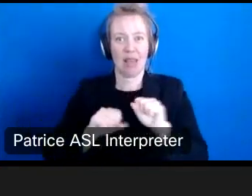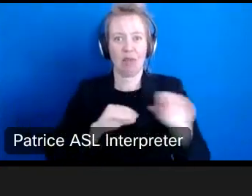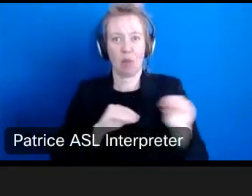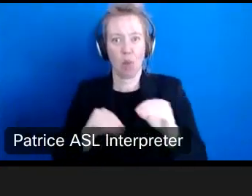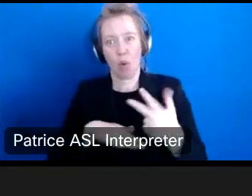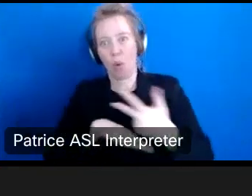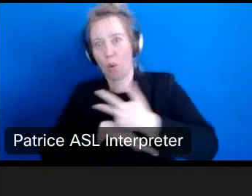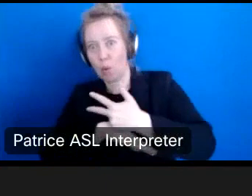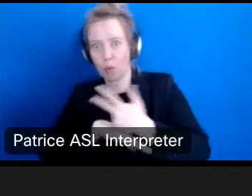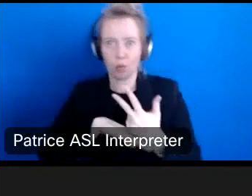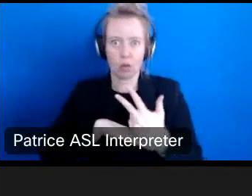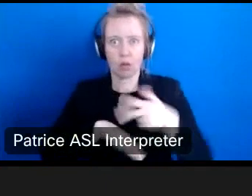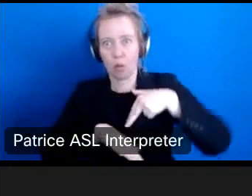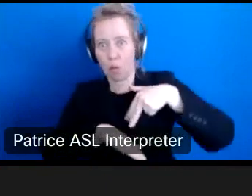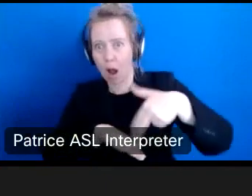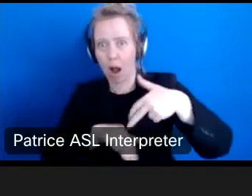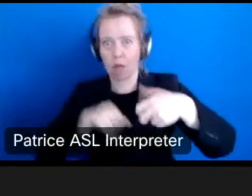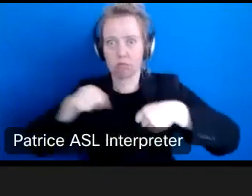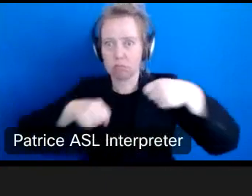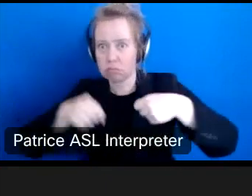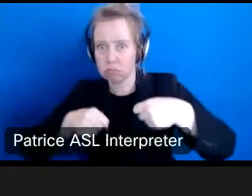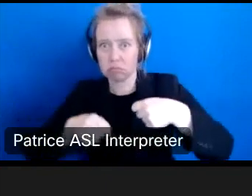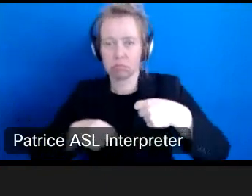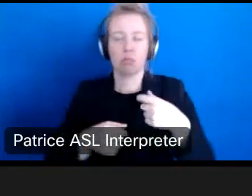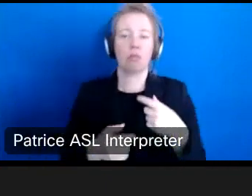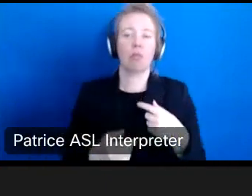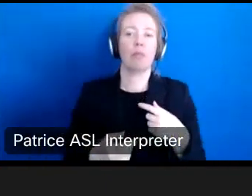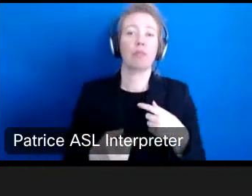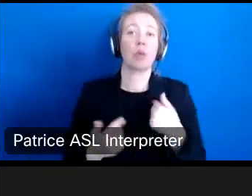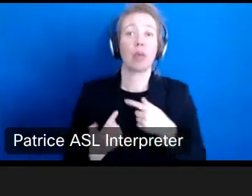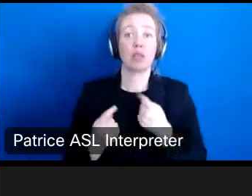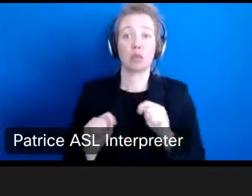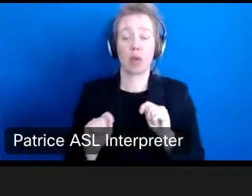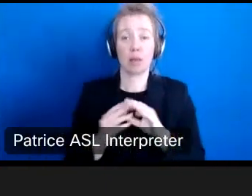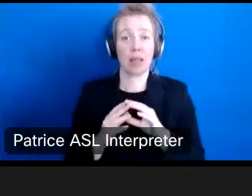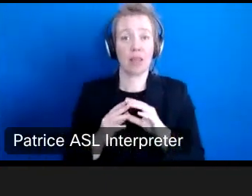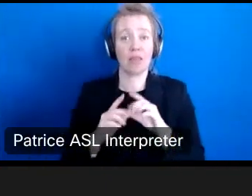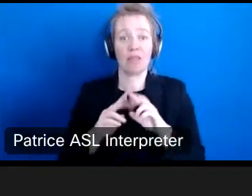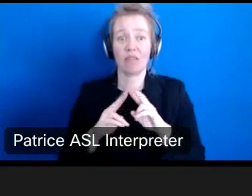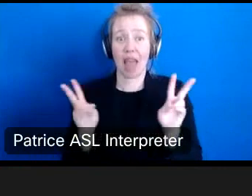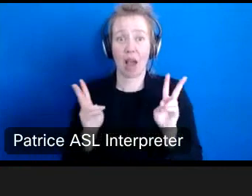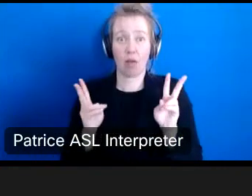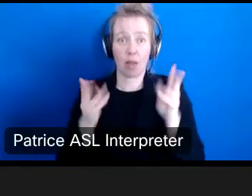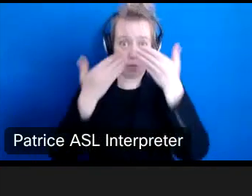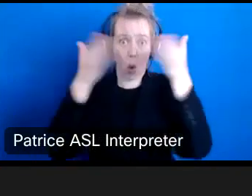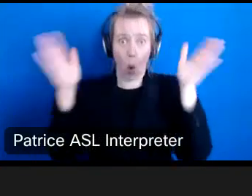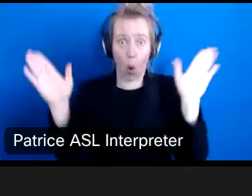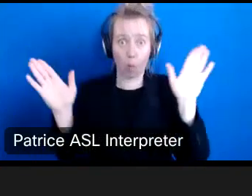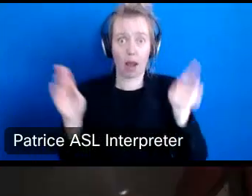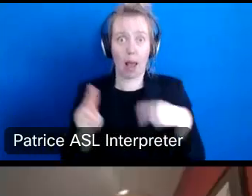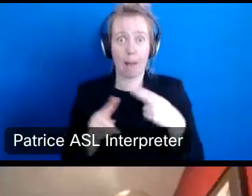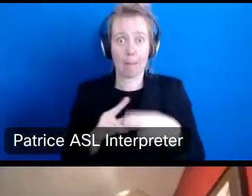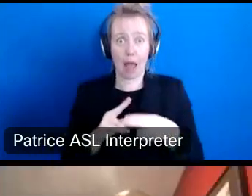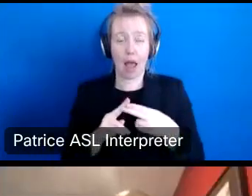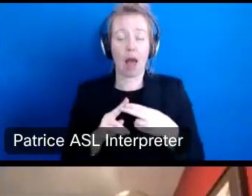not claiming this model is perfect, this was our first iteration, and we tried to be as comprehensive as we could with the data that we have. We also